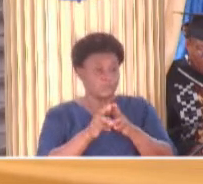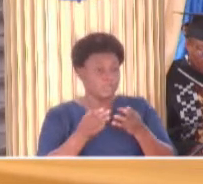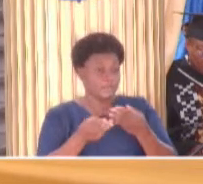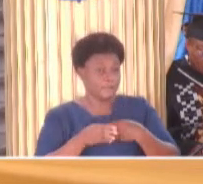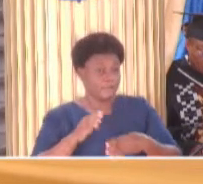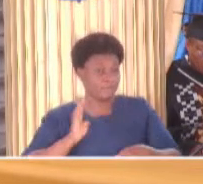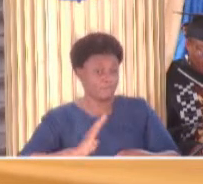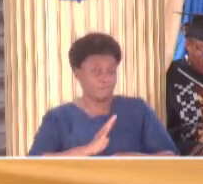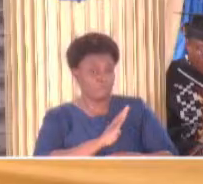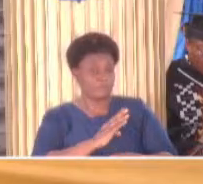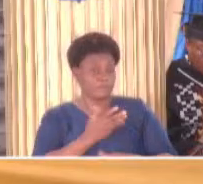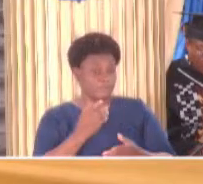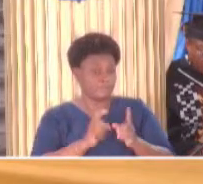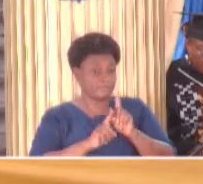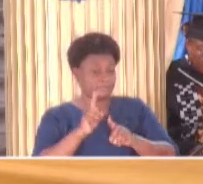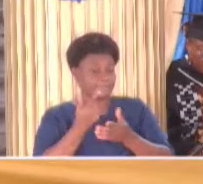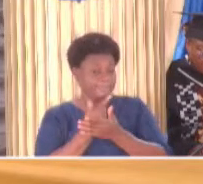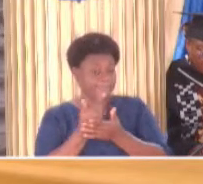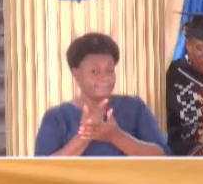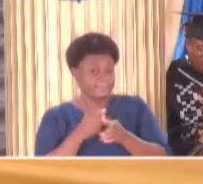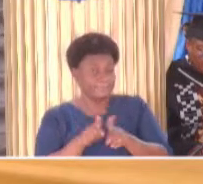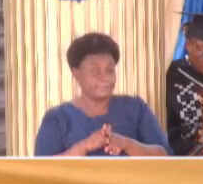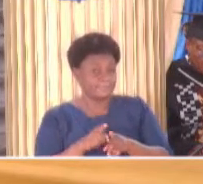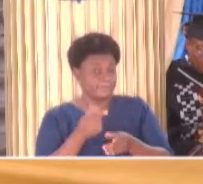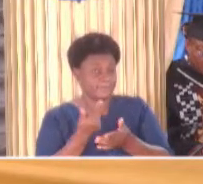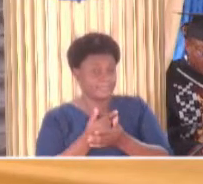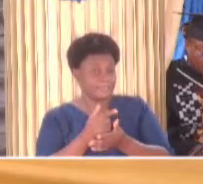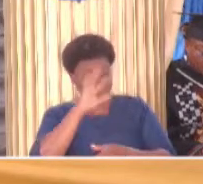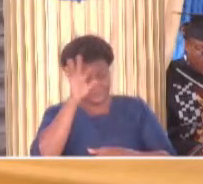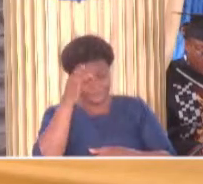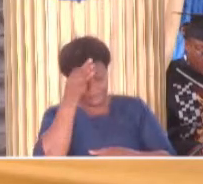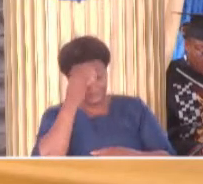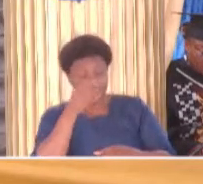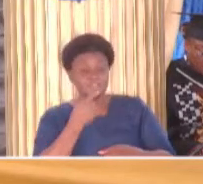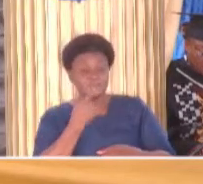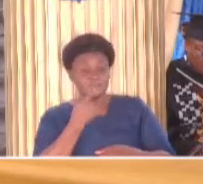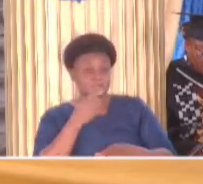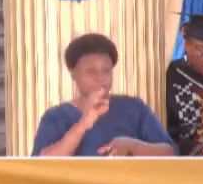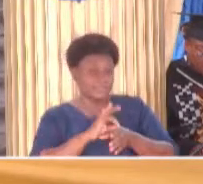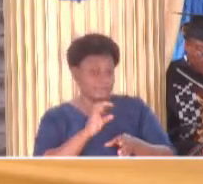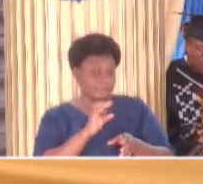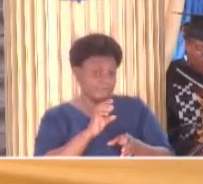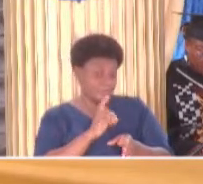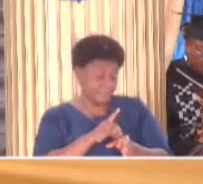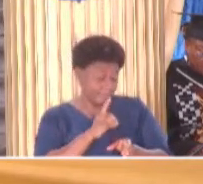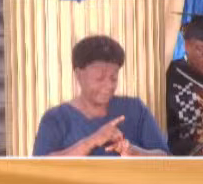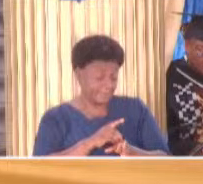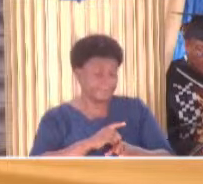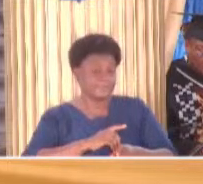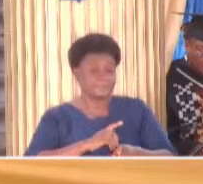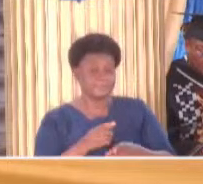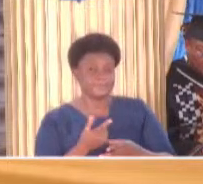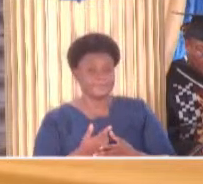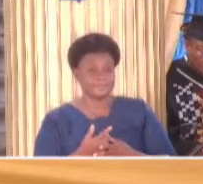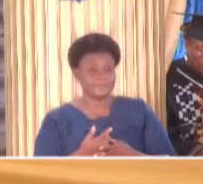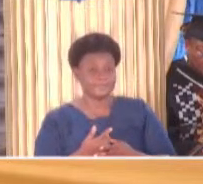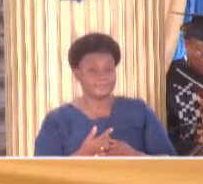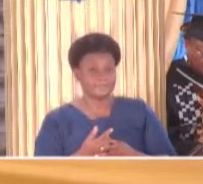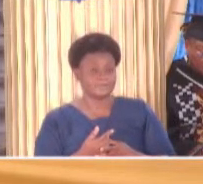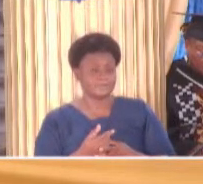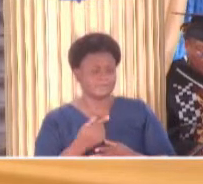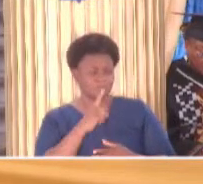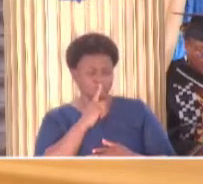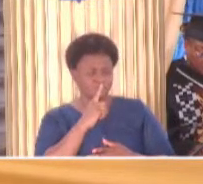technical advisor to the Ghana Federation of Disability Organizations. She has contributed to